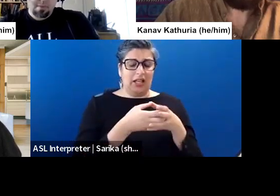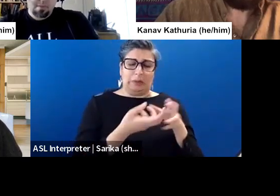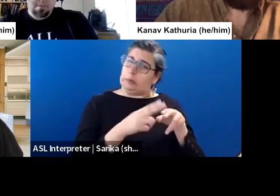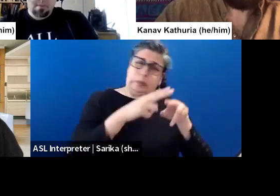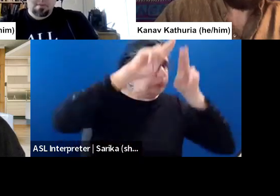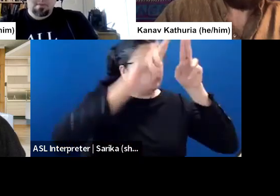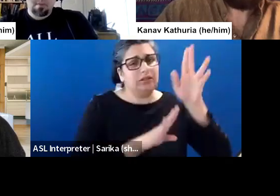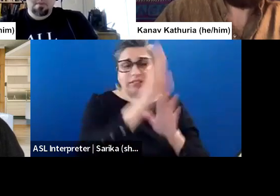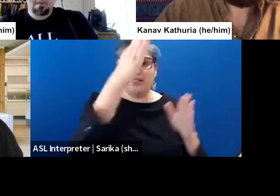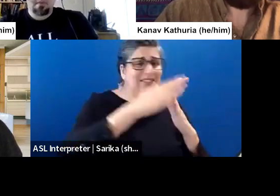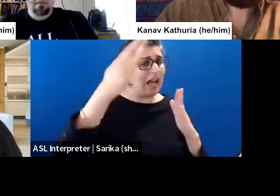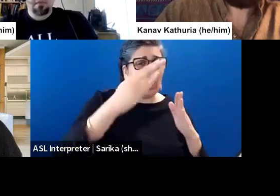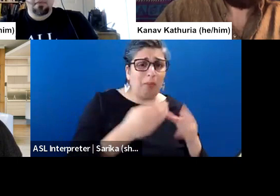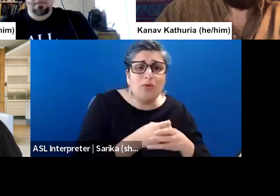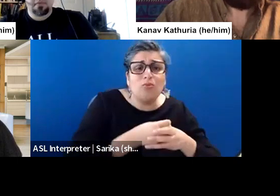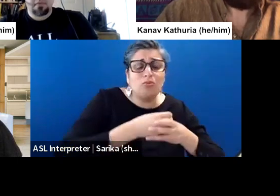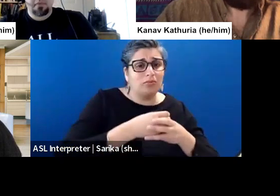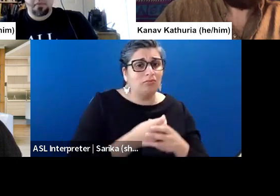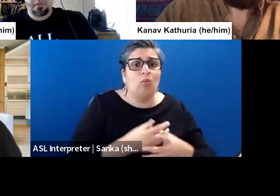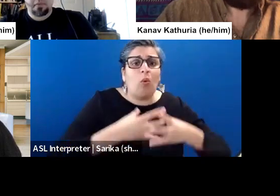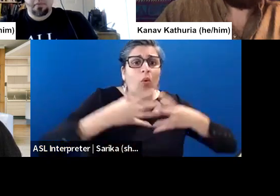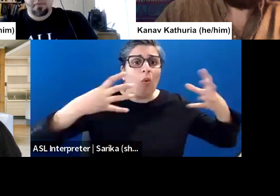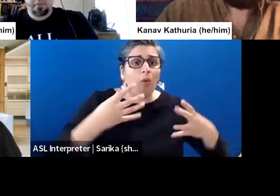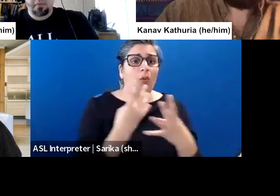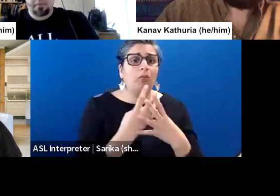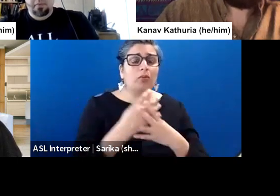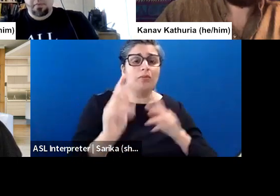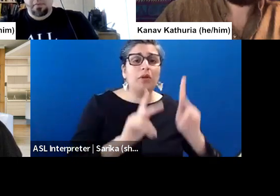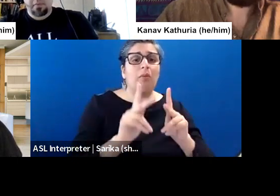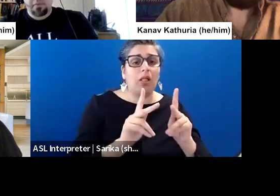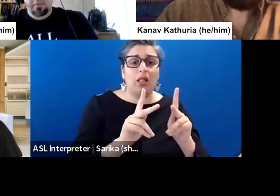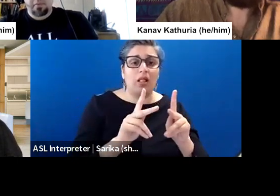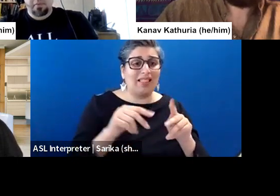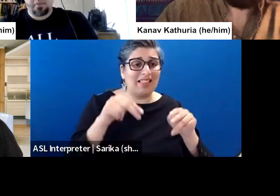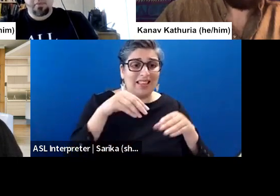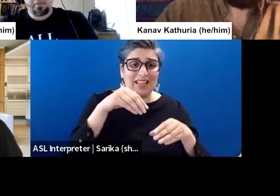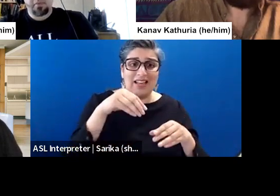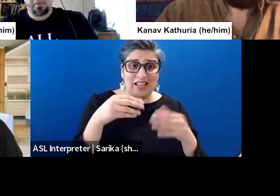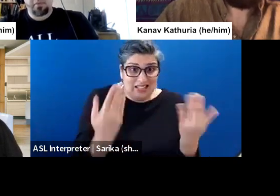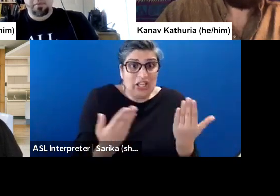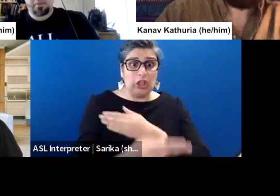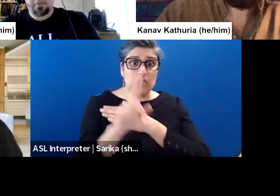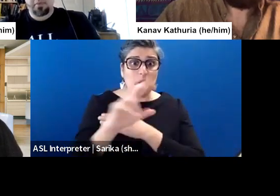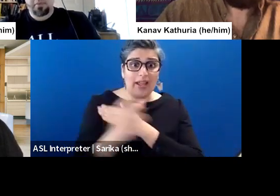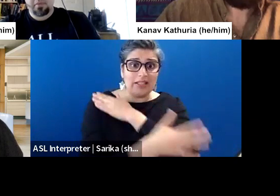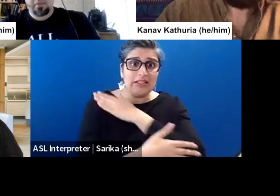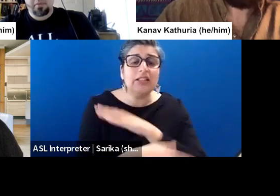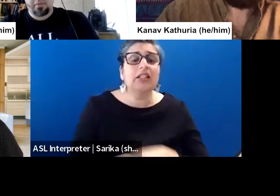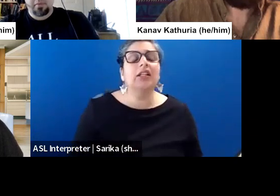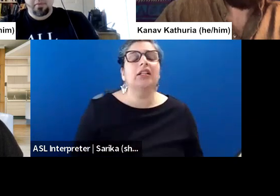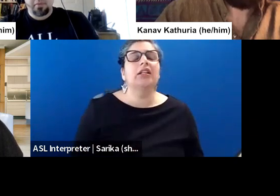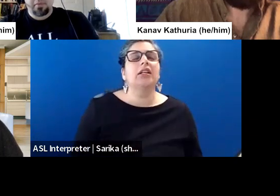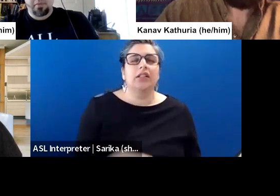population, the largest growing population of people who are incarcerated in this country. And there is a